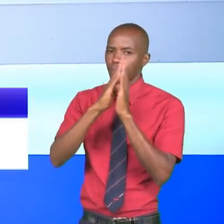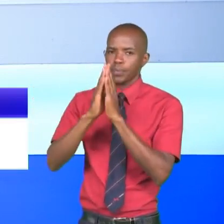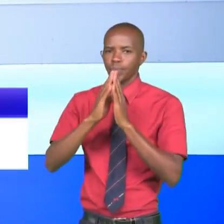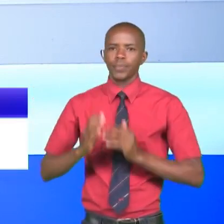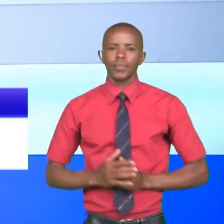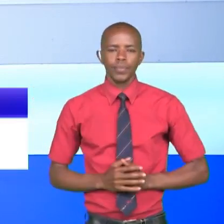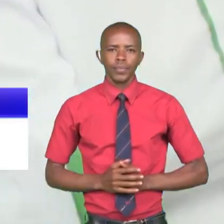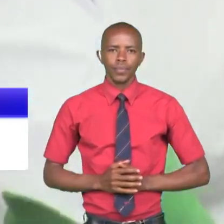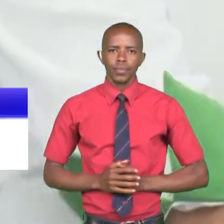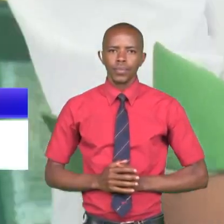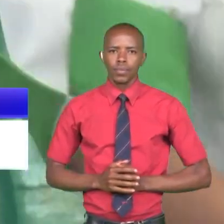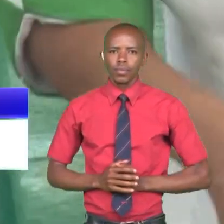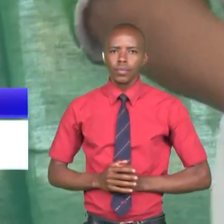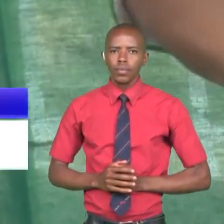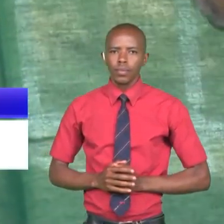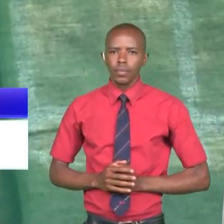details.